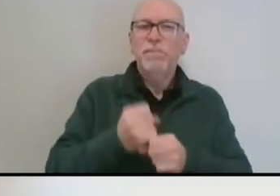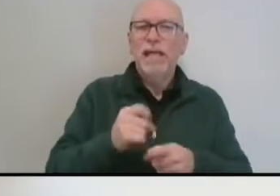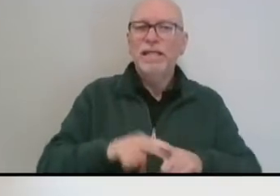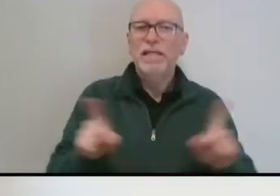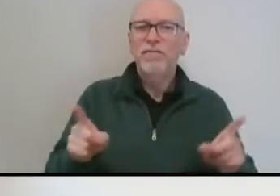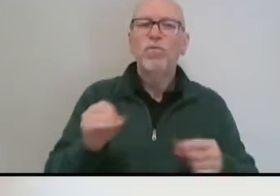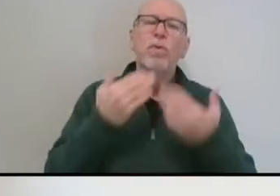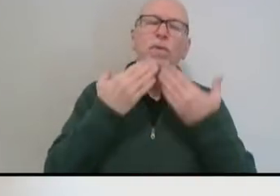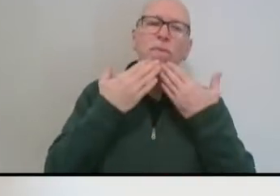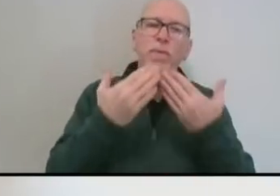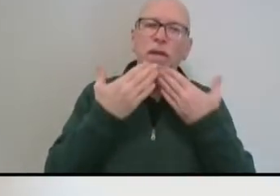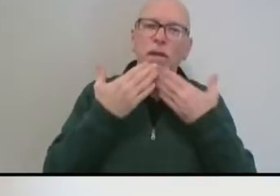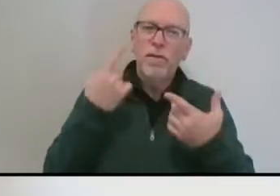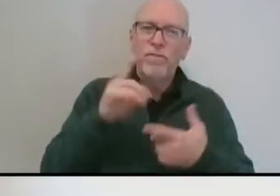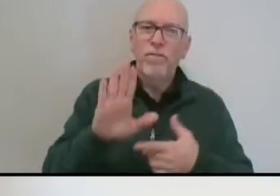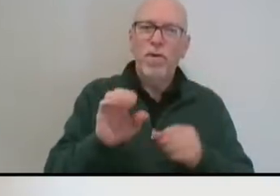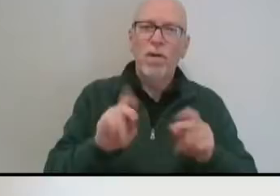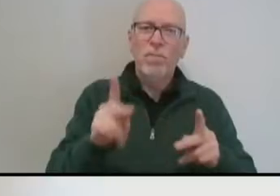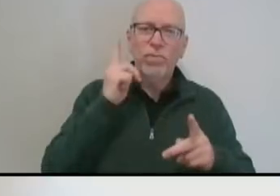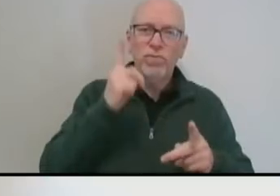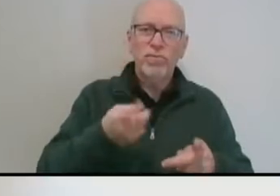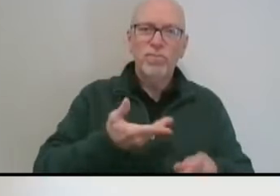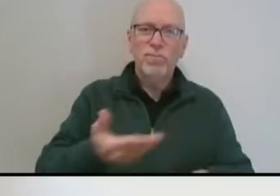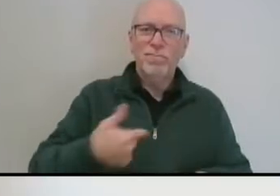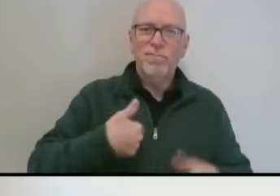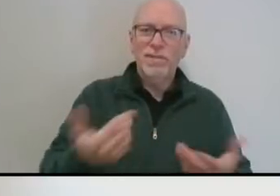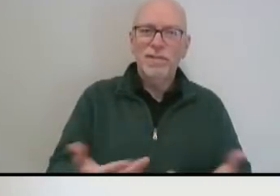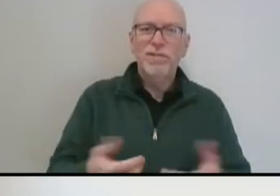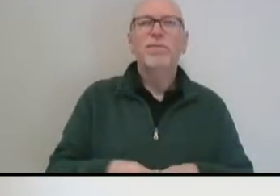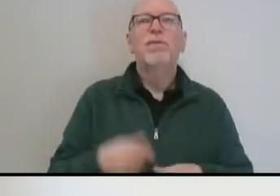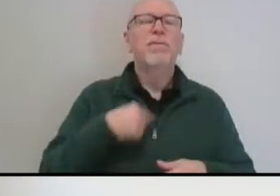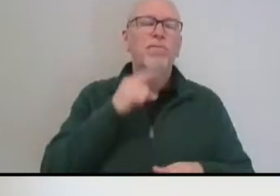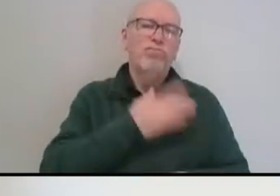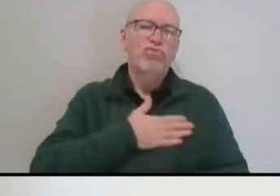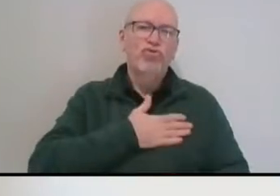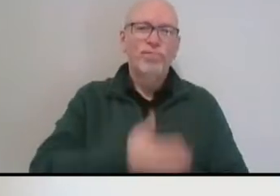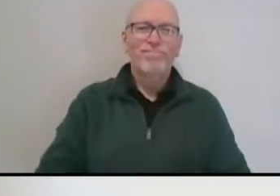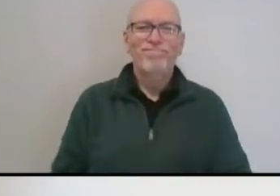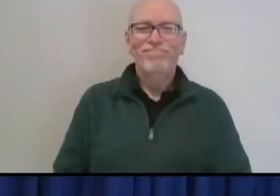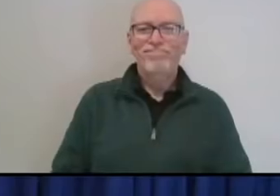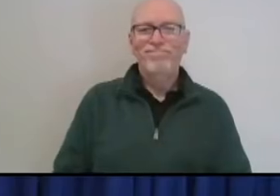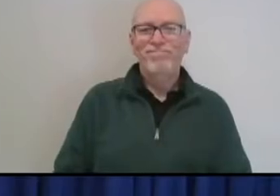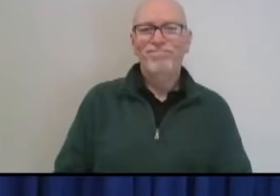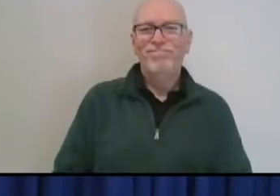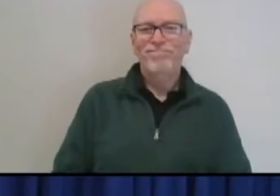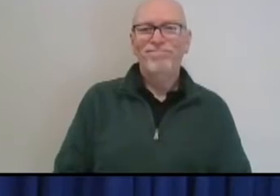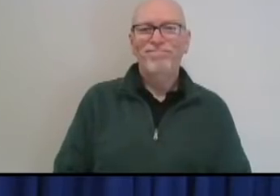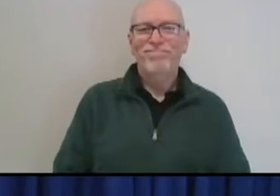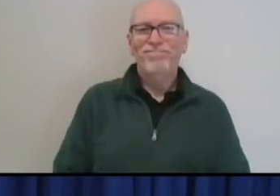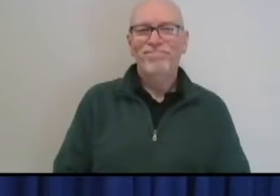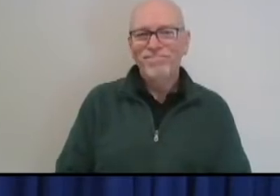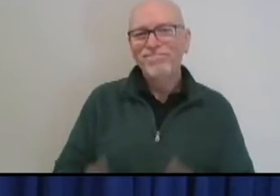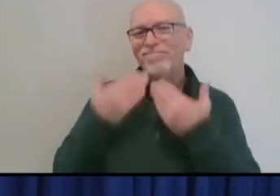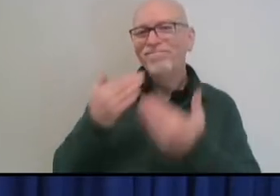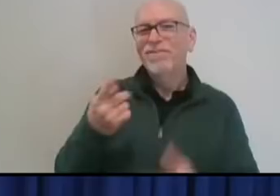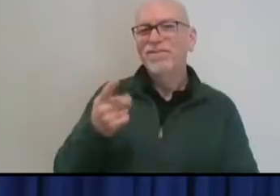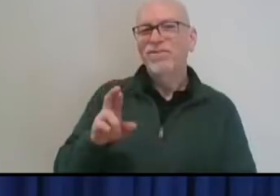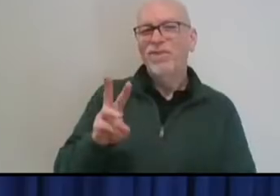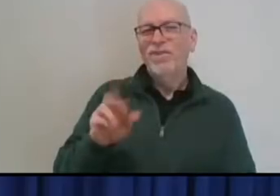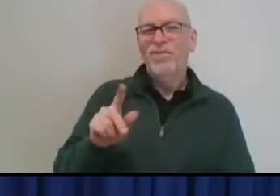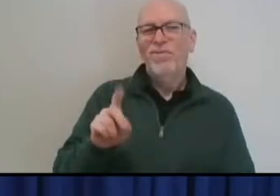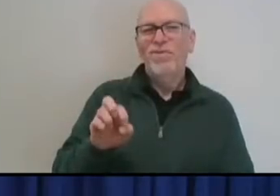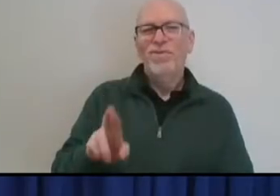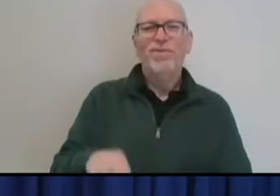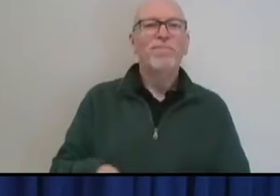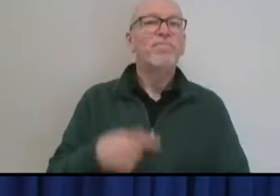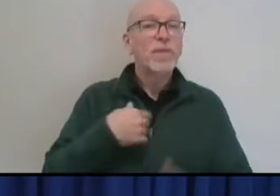So thank you so much for this opportunity to speak. I appreciate it very much. Thank you, Dr. Walker. And I